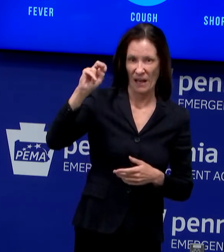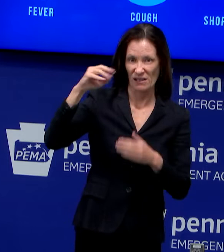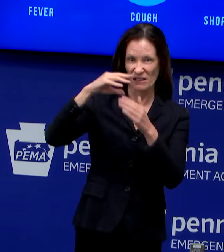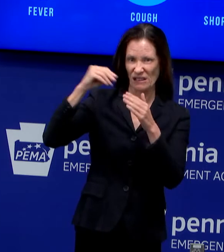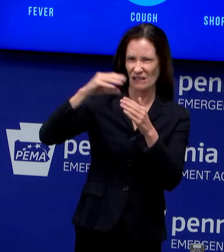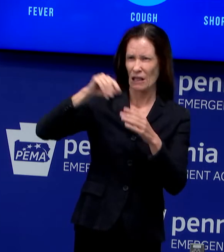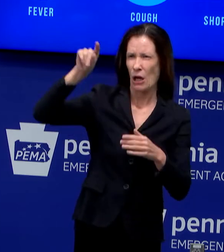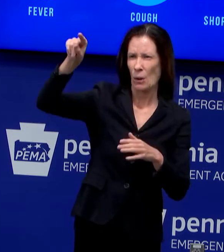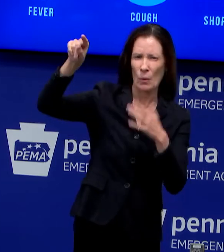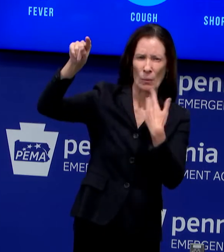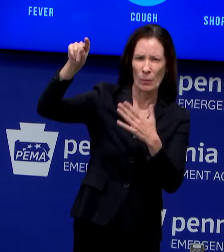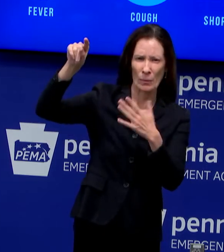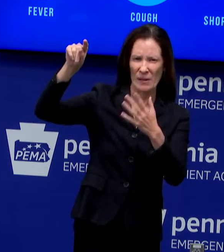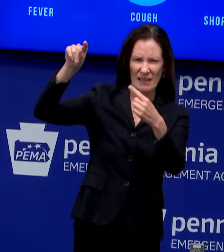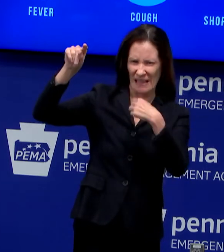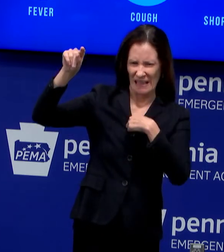billion.